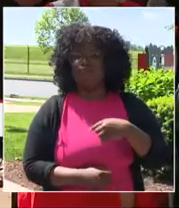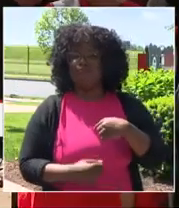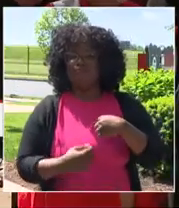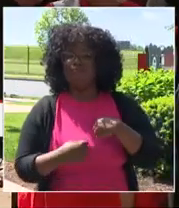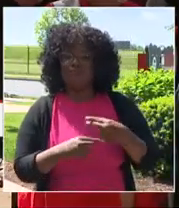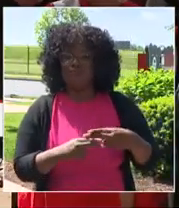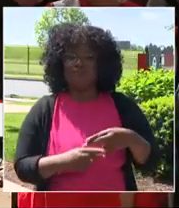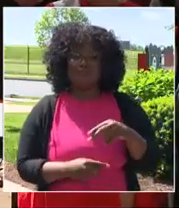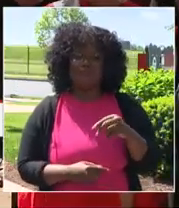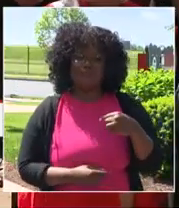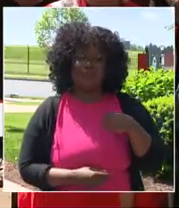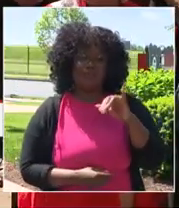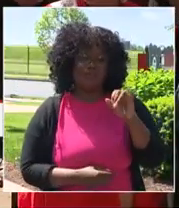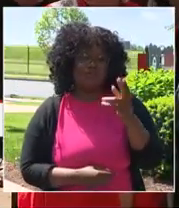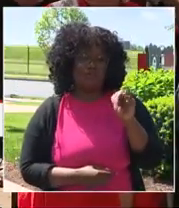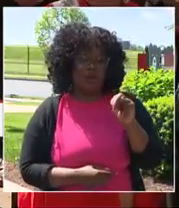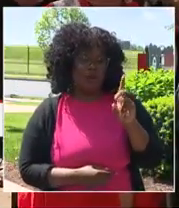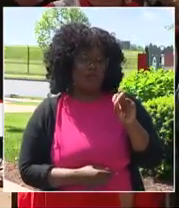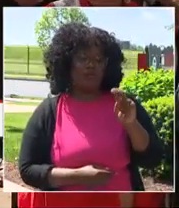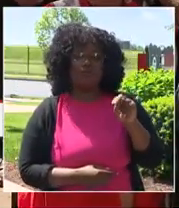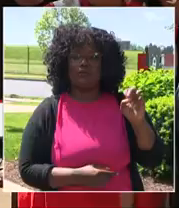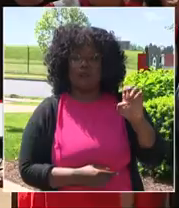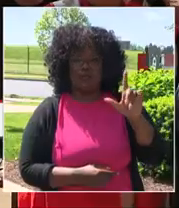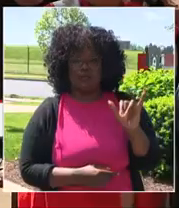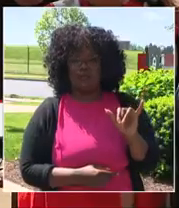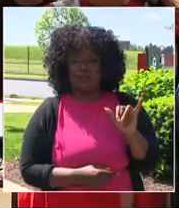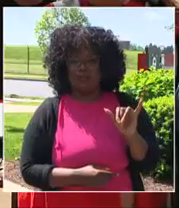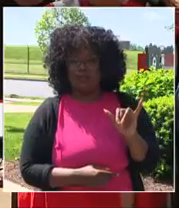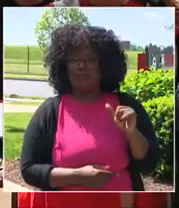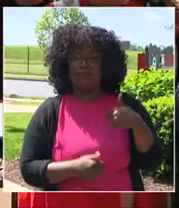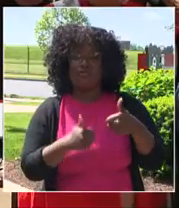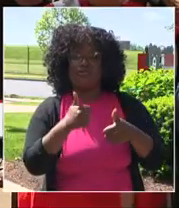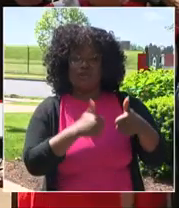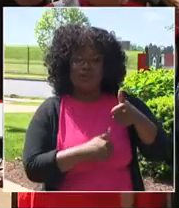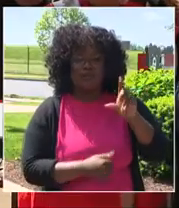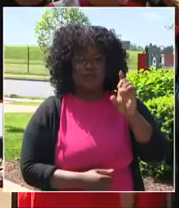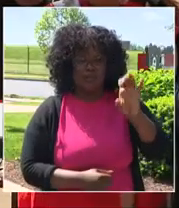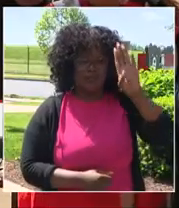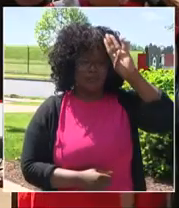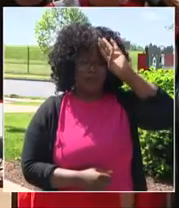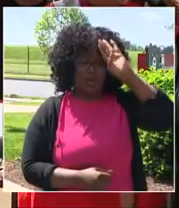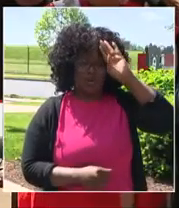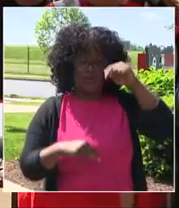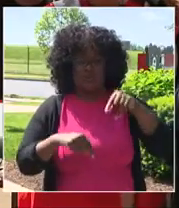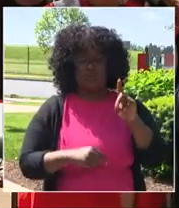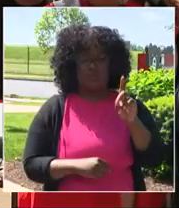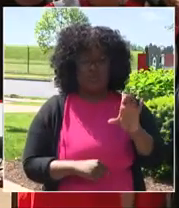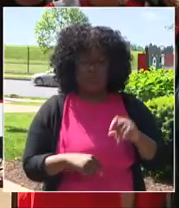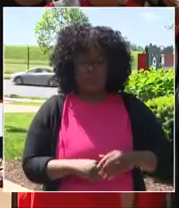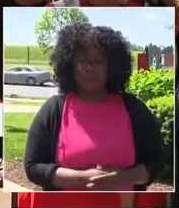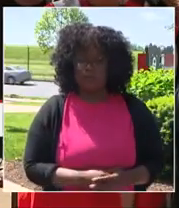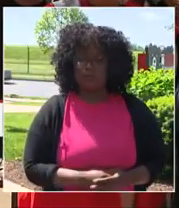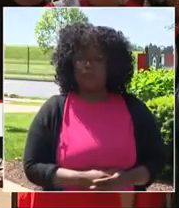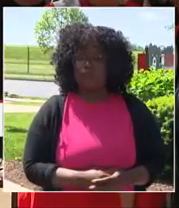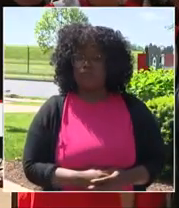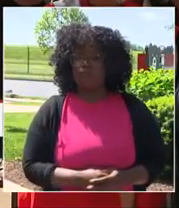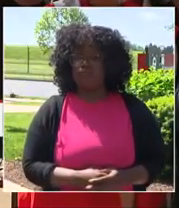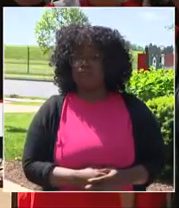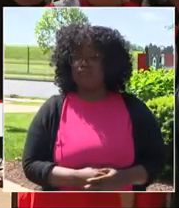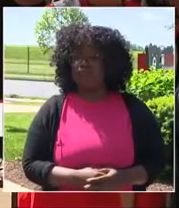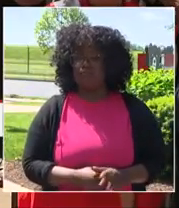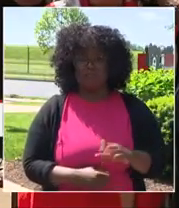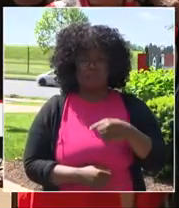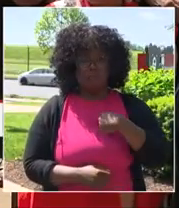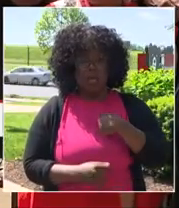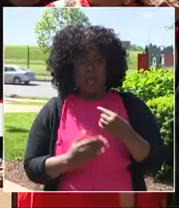carry the title of the CEO of one of the largest healthcare organizations in the district. Right? We got to remember that. I'm not just the